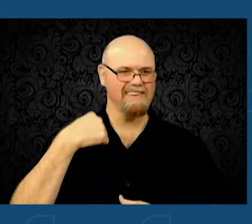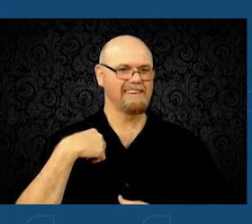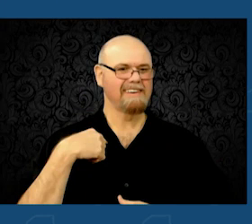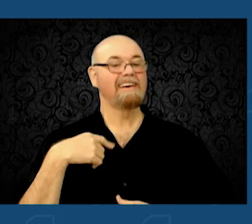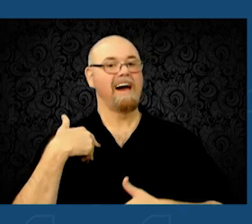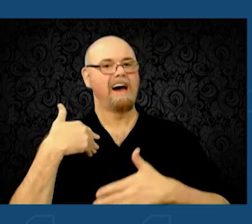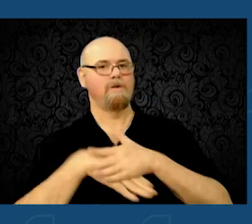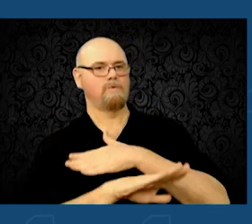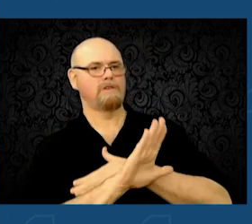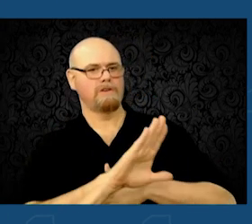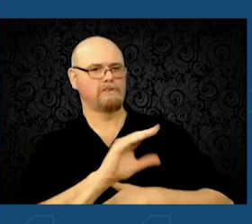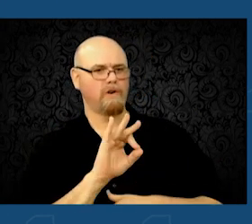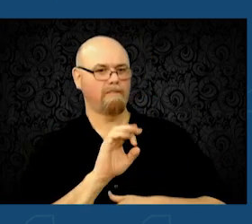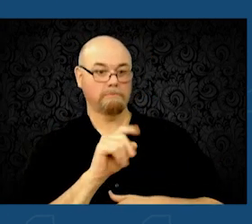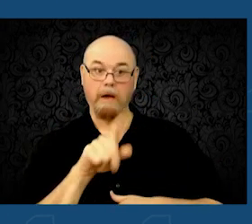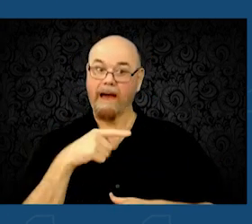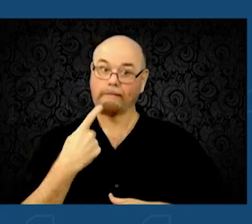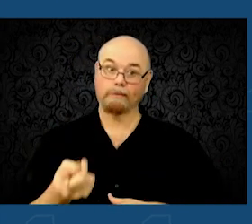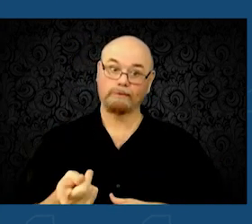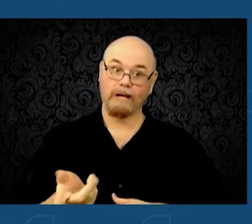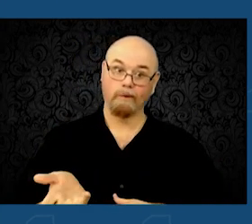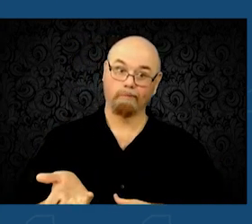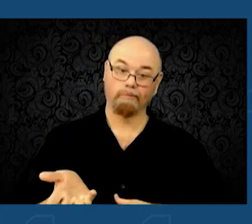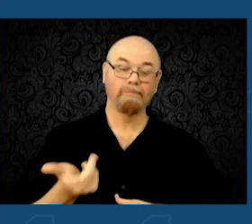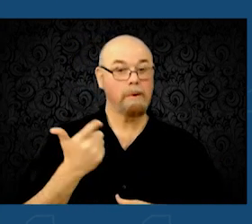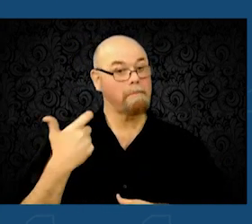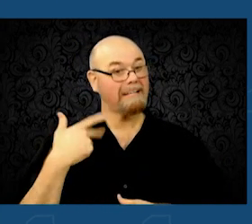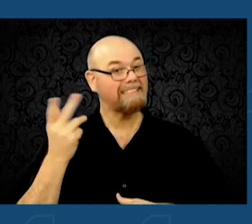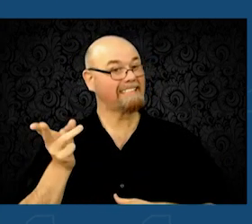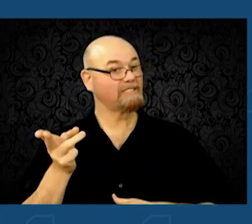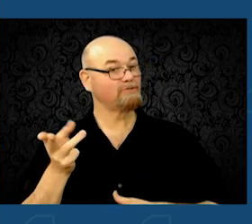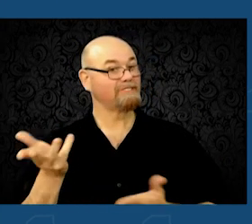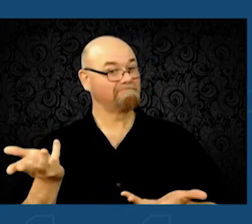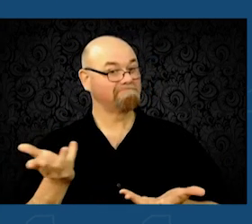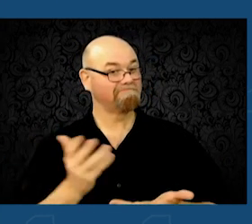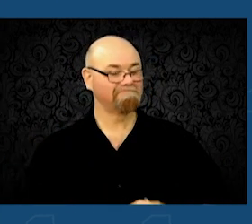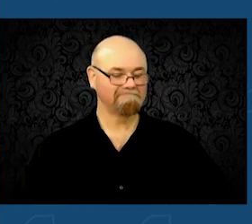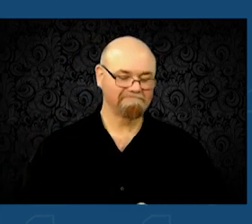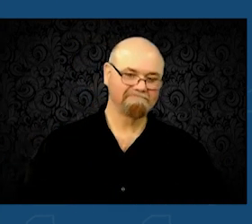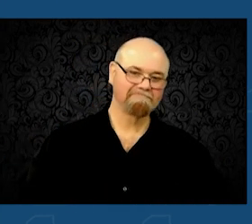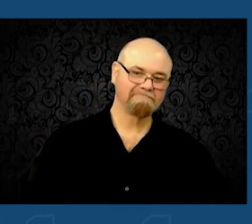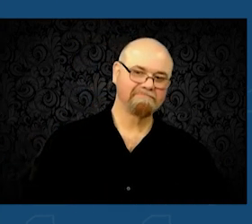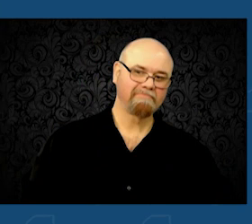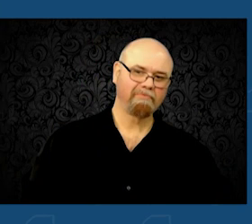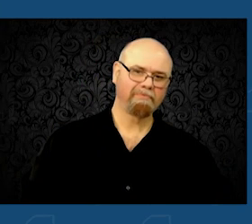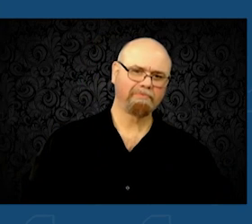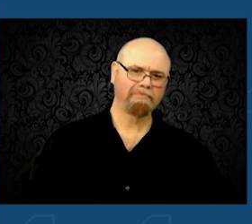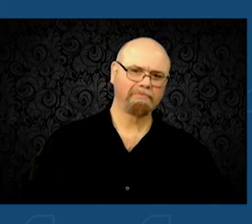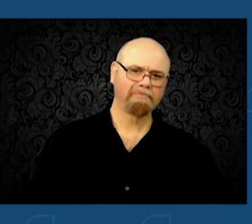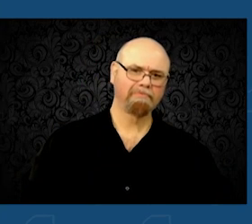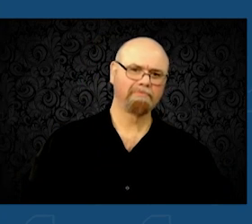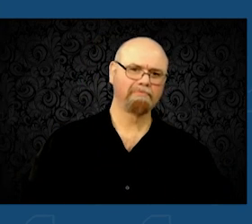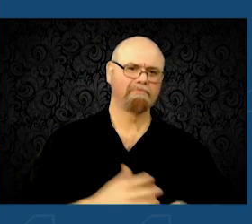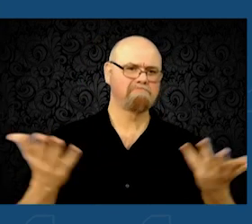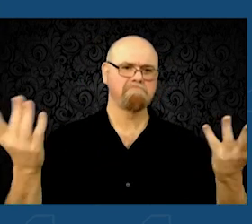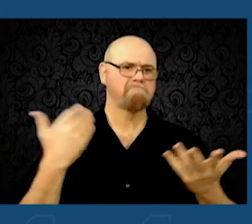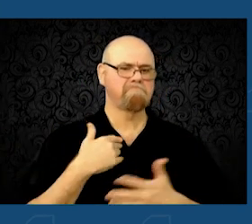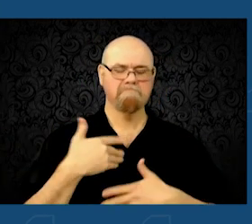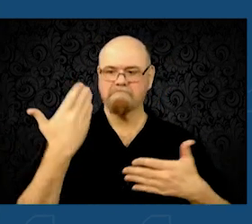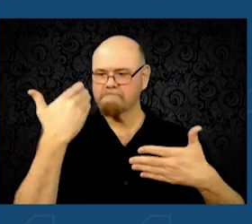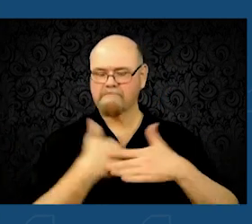I have to say this, because this is part of the history. Didn't know what the answers